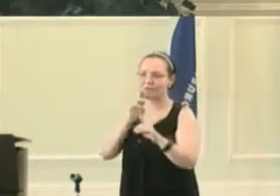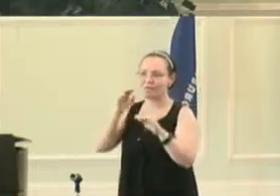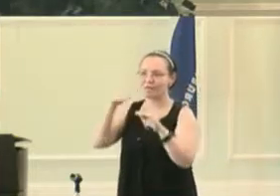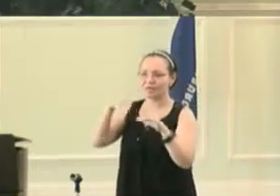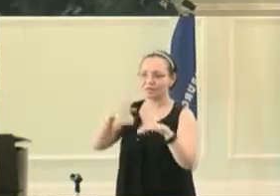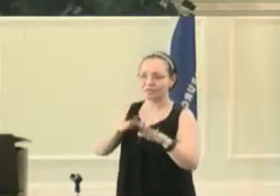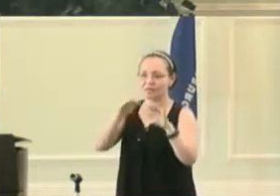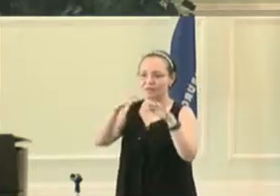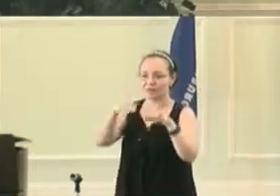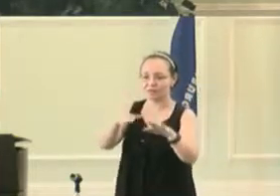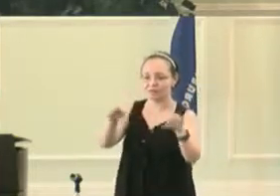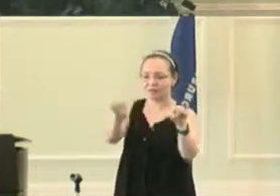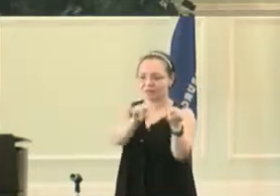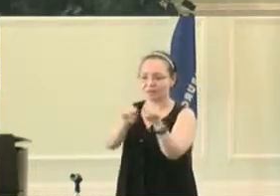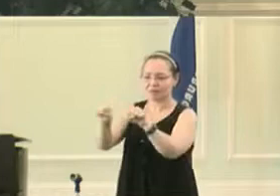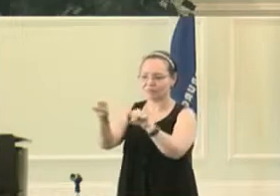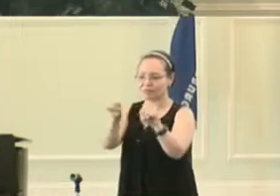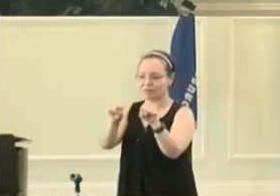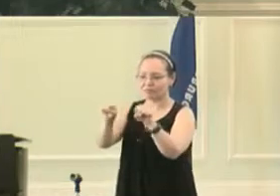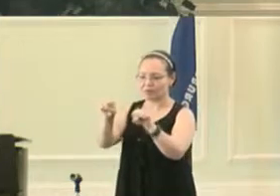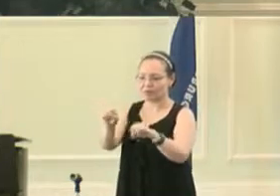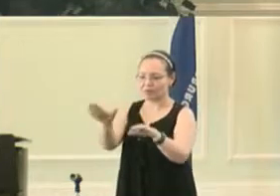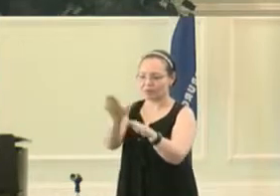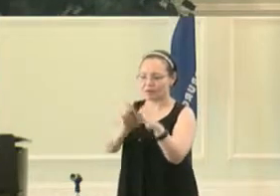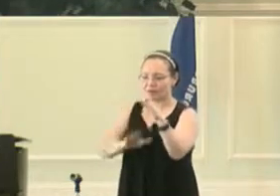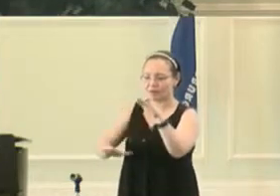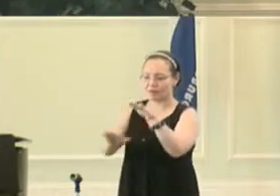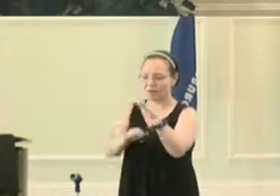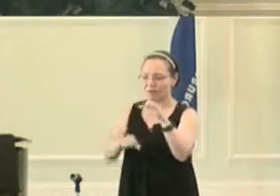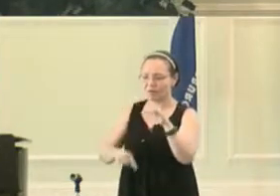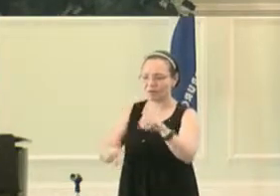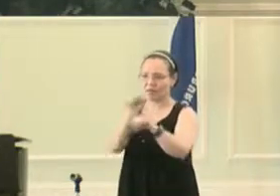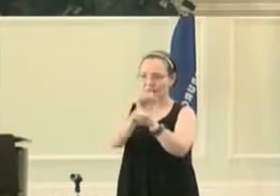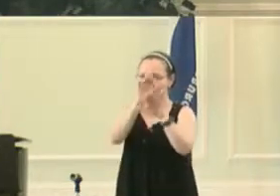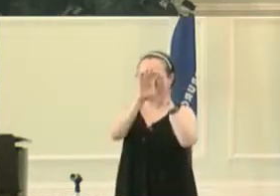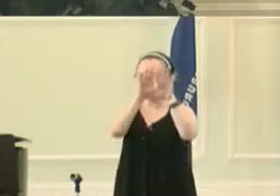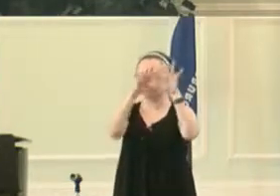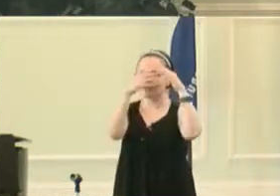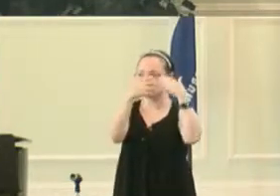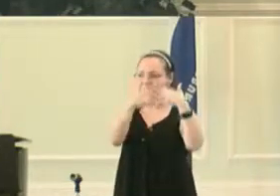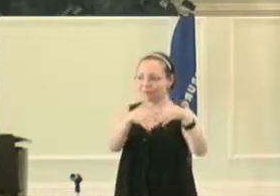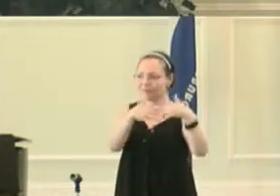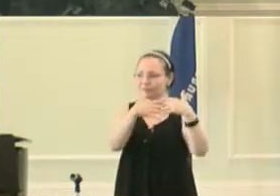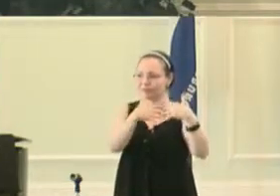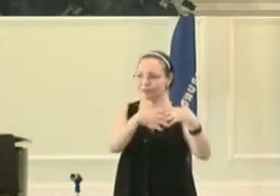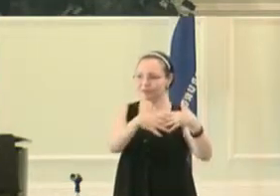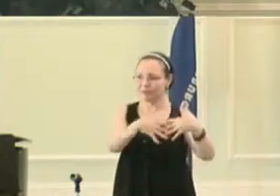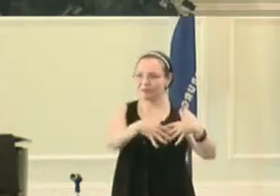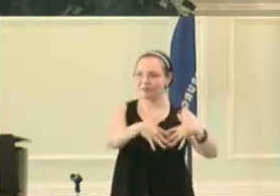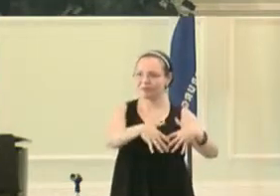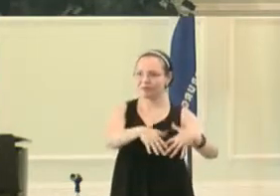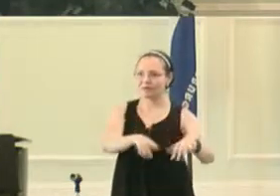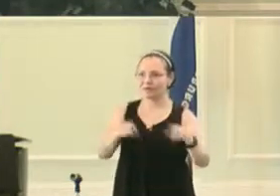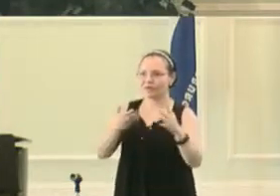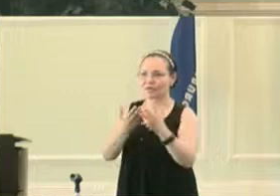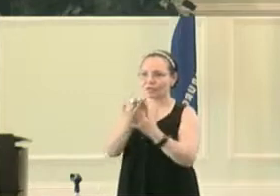earth shake beneath me, let the mountains fall. You are God over the storm.